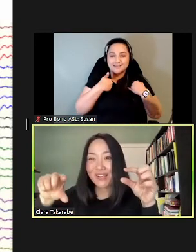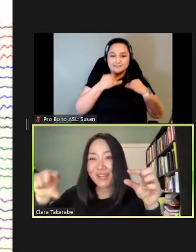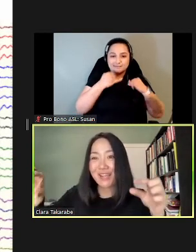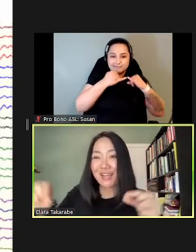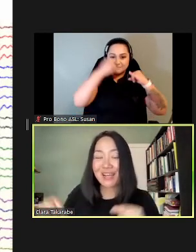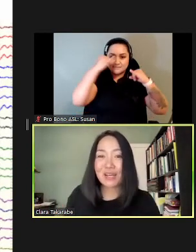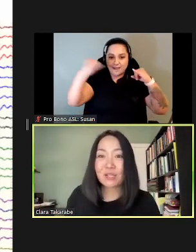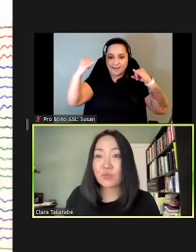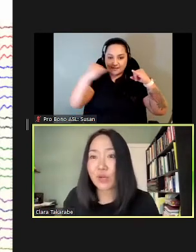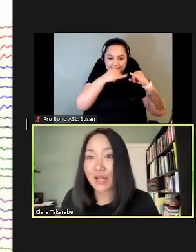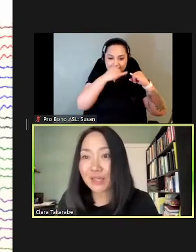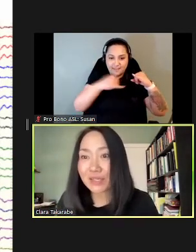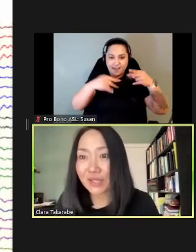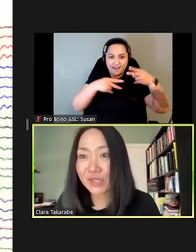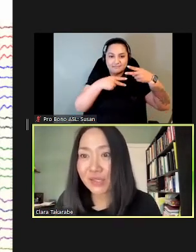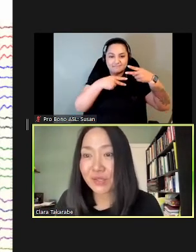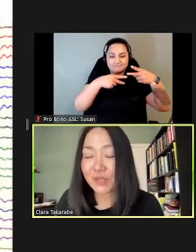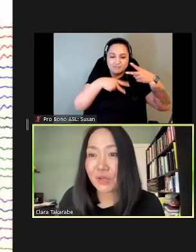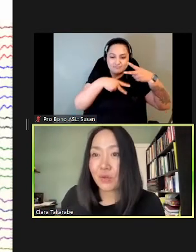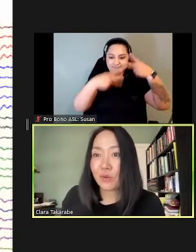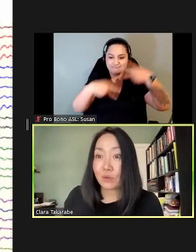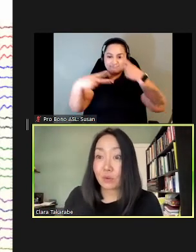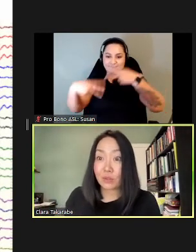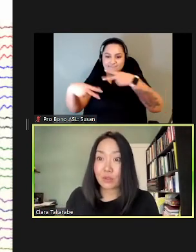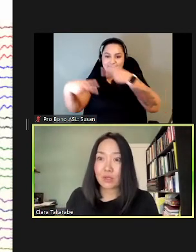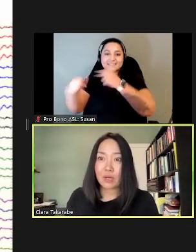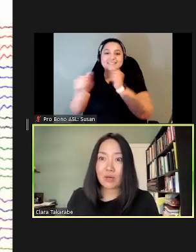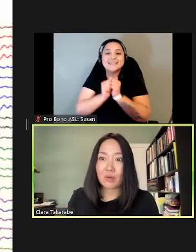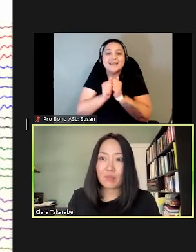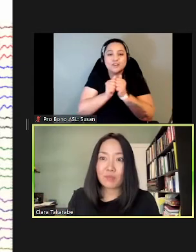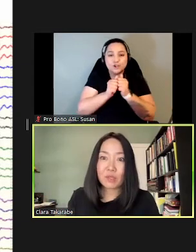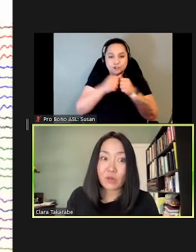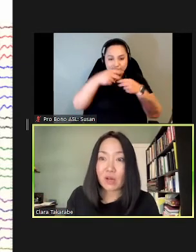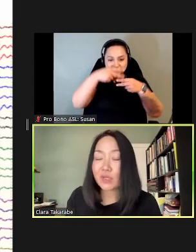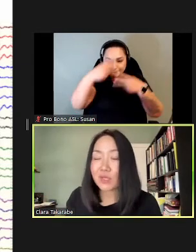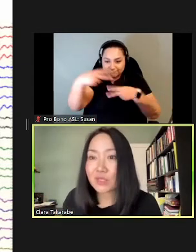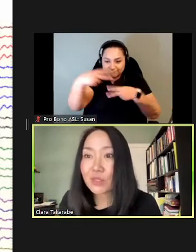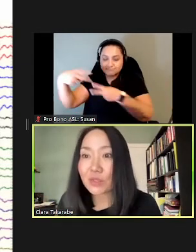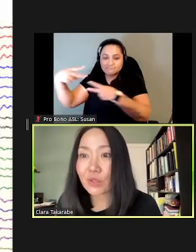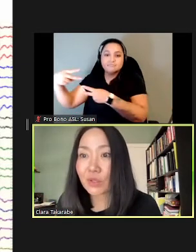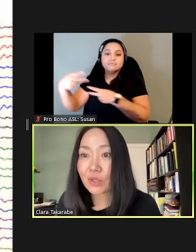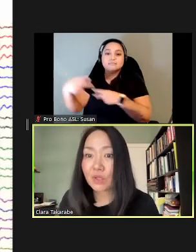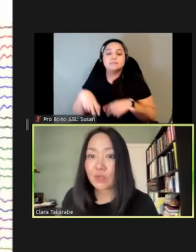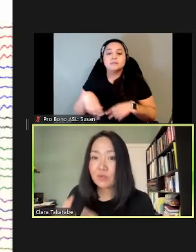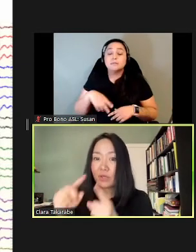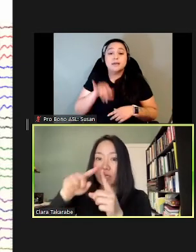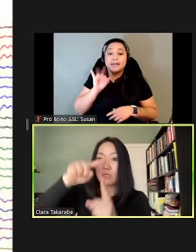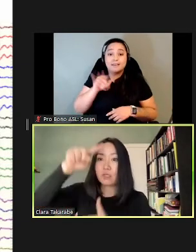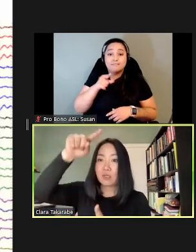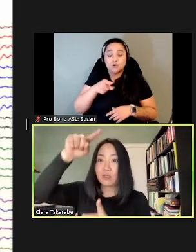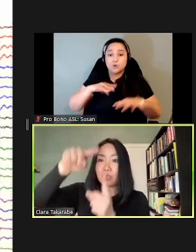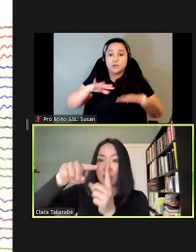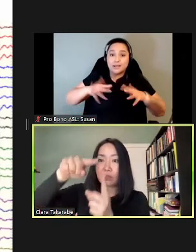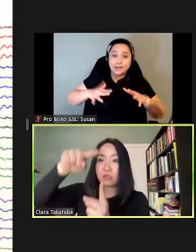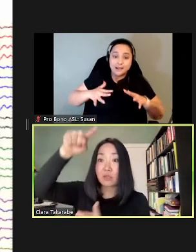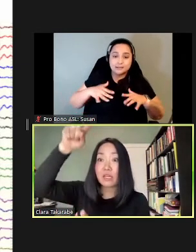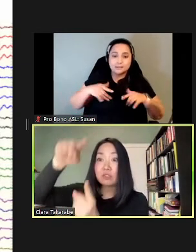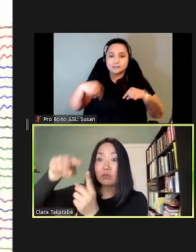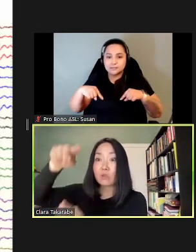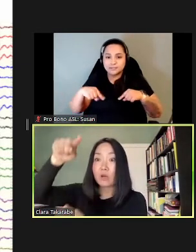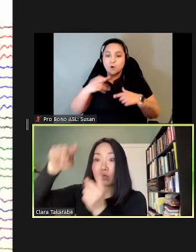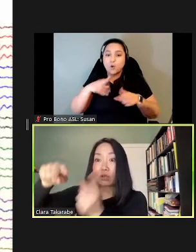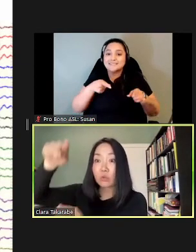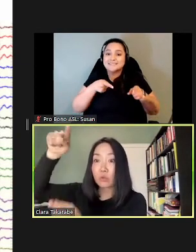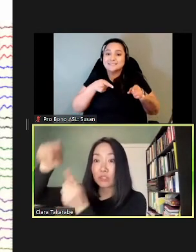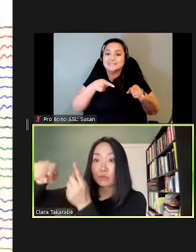sync. And if you're anxious, or if you're having a seizure, the lines